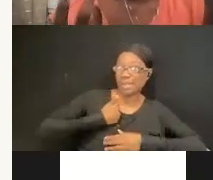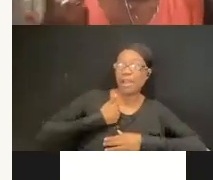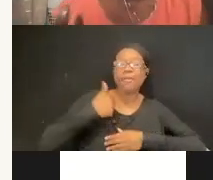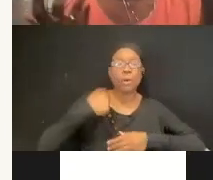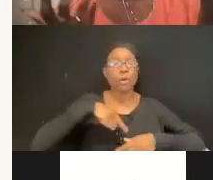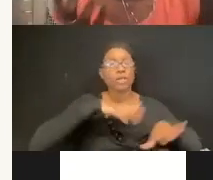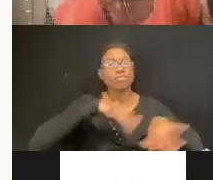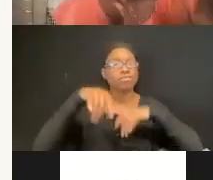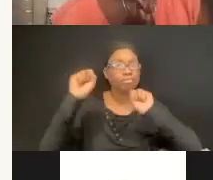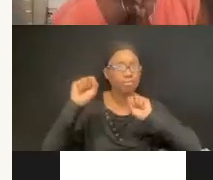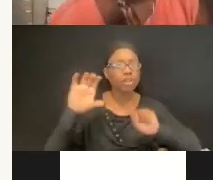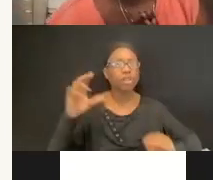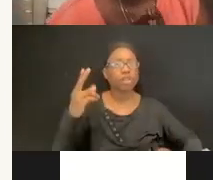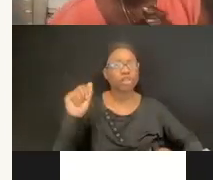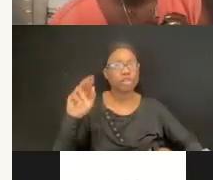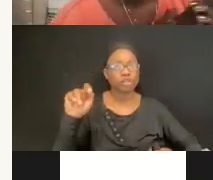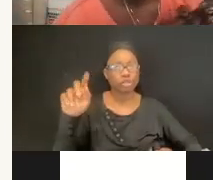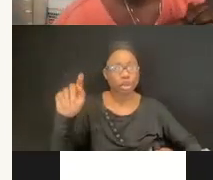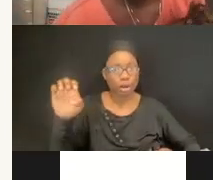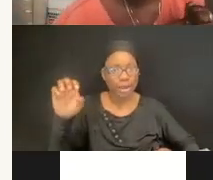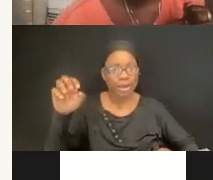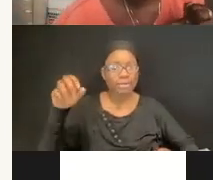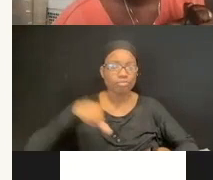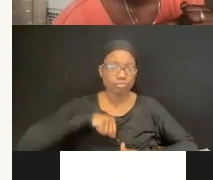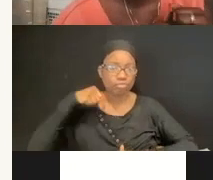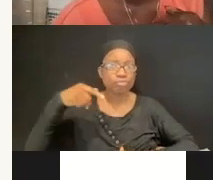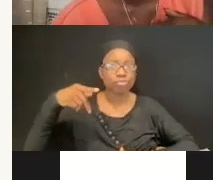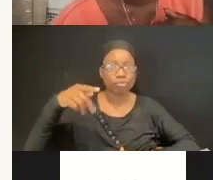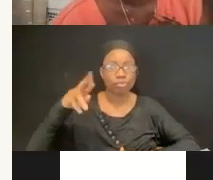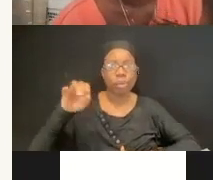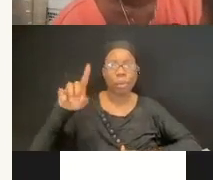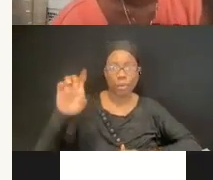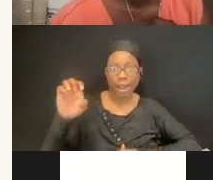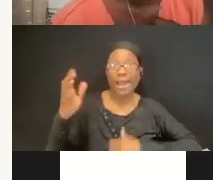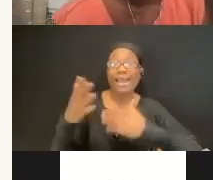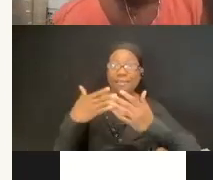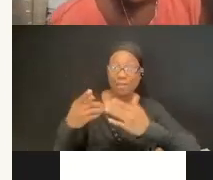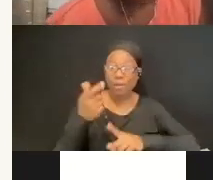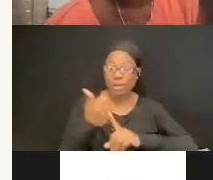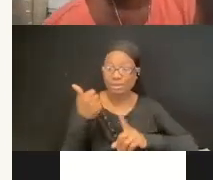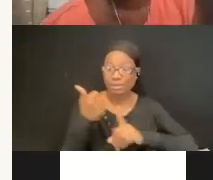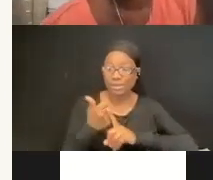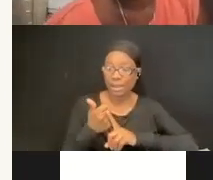Charlotte Pride officially denounced their relationship with Charlotte Mecklenburg Police Department this year. Black